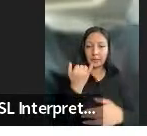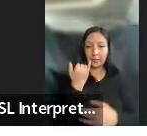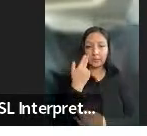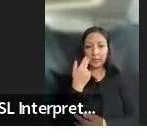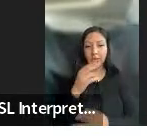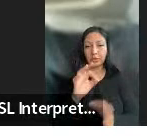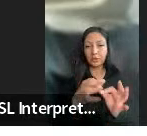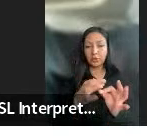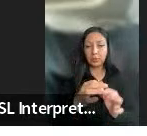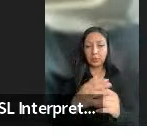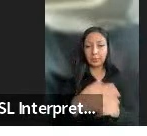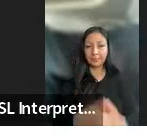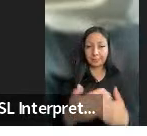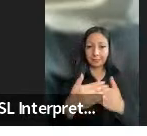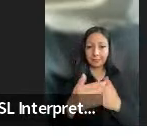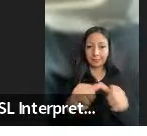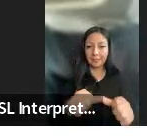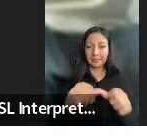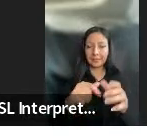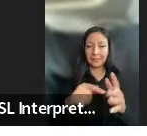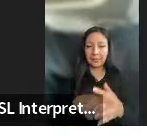Please proceed.